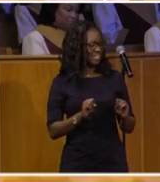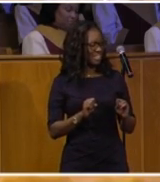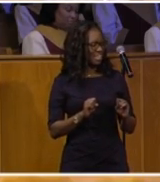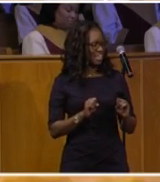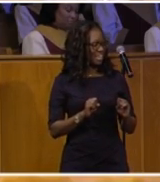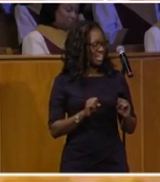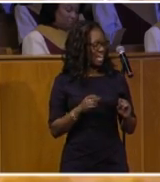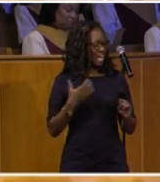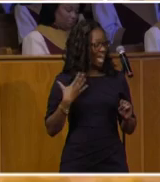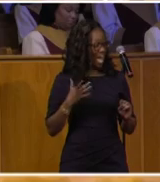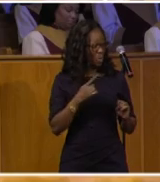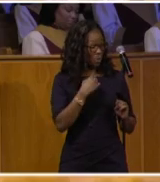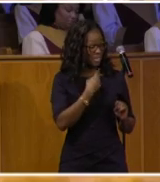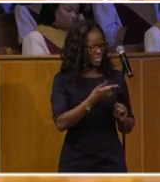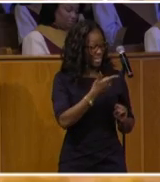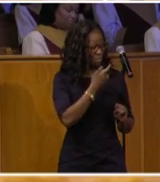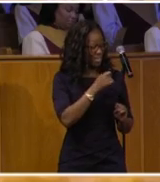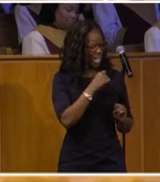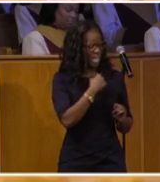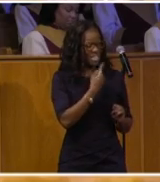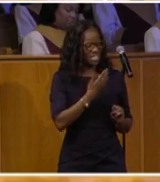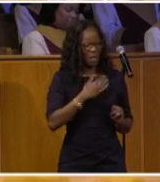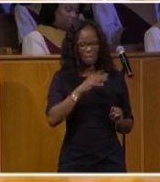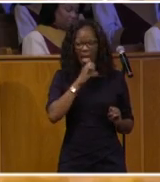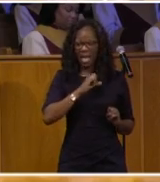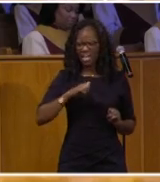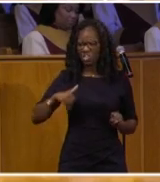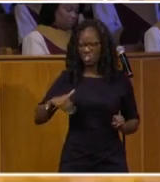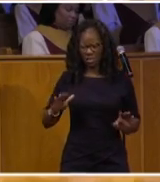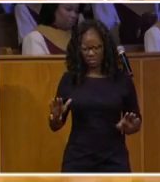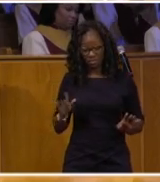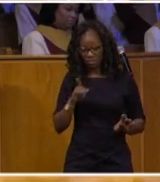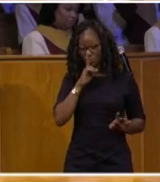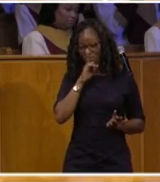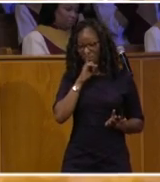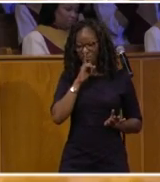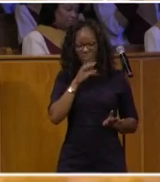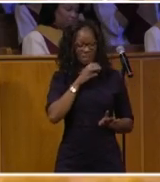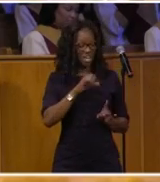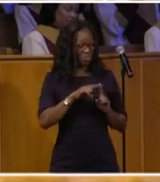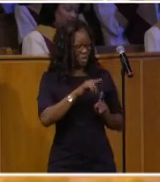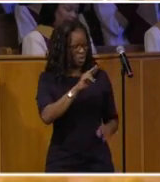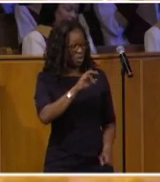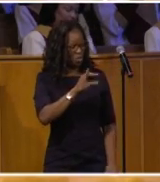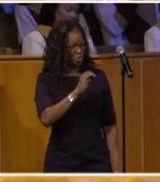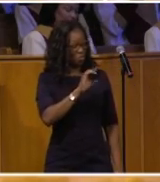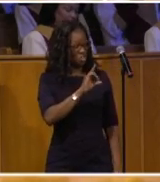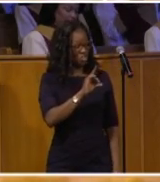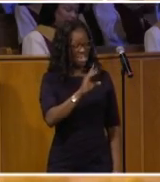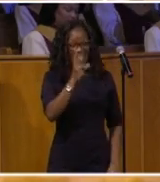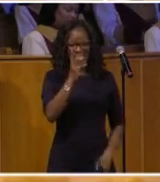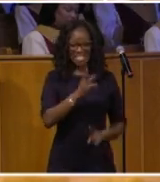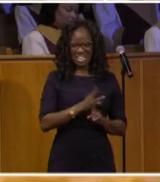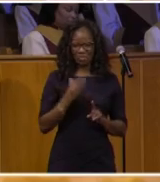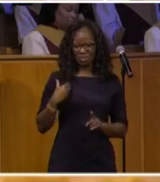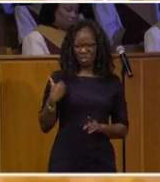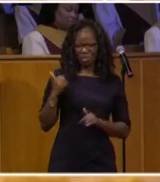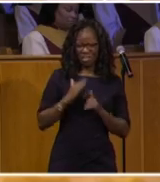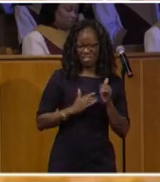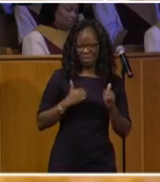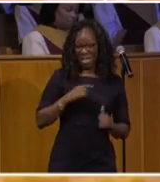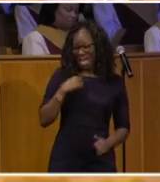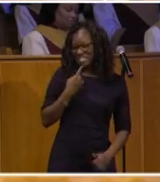And I don't want to tell it because I didn't tell my age yet. But Richard's 6 months younger than I am. I tell him he's